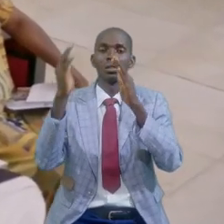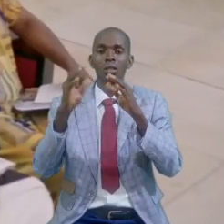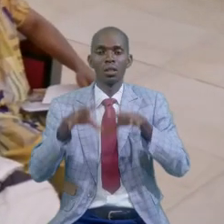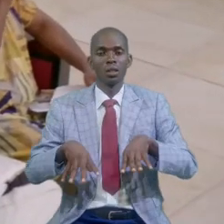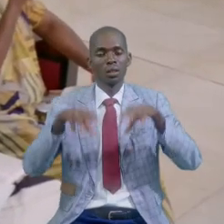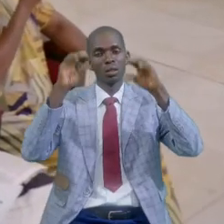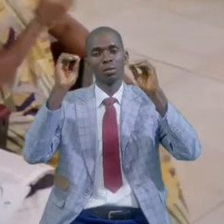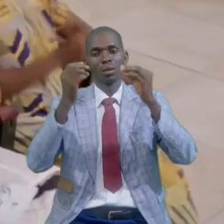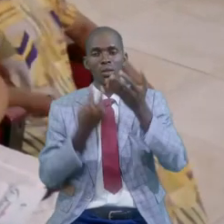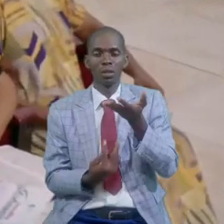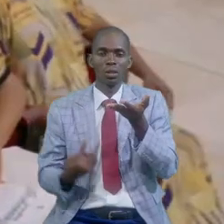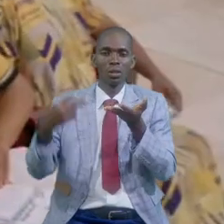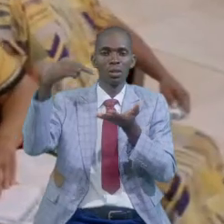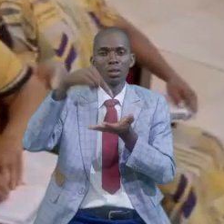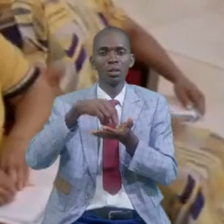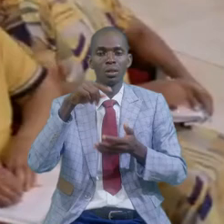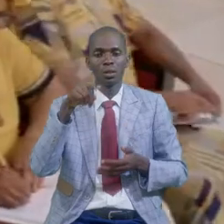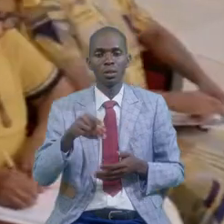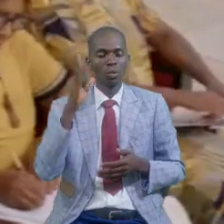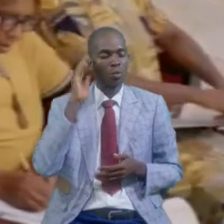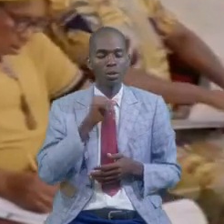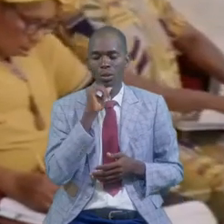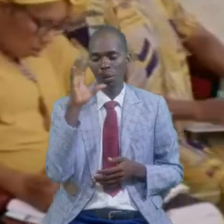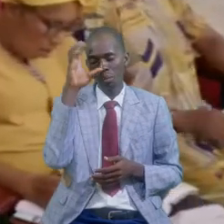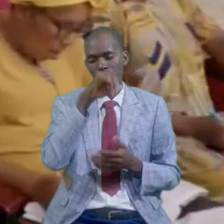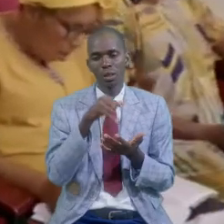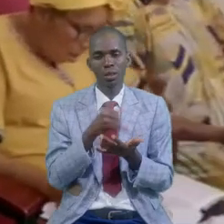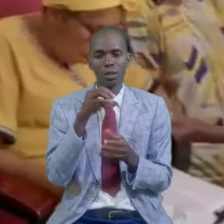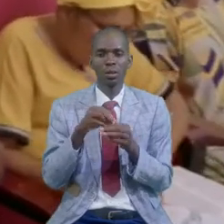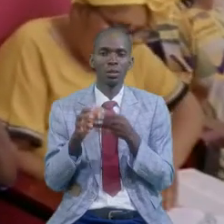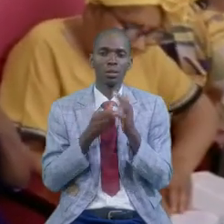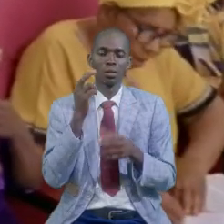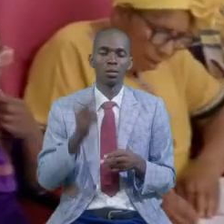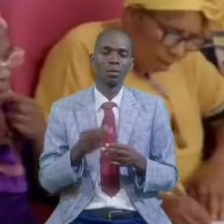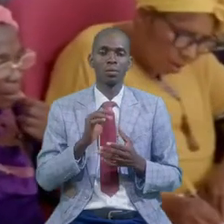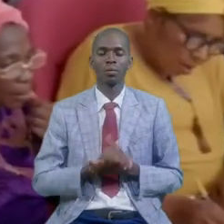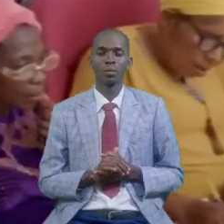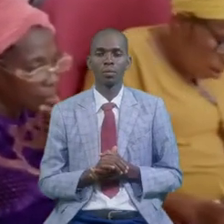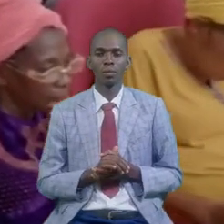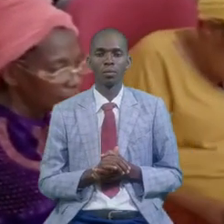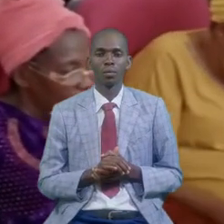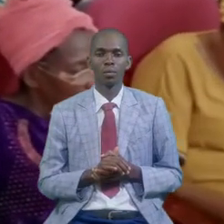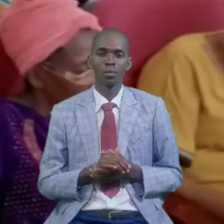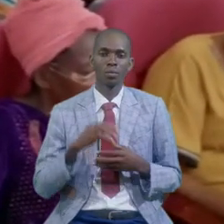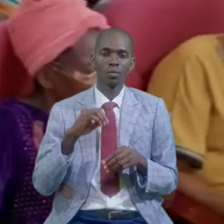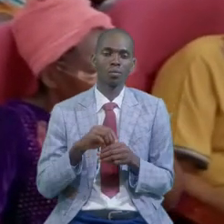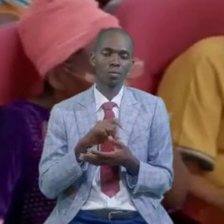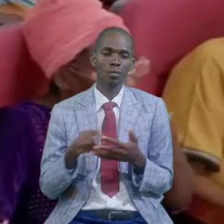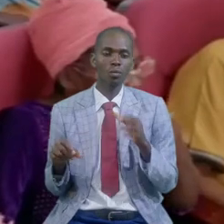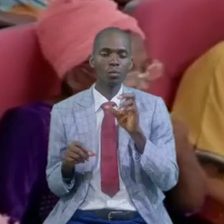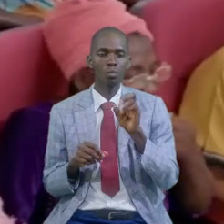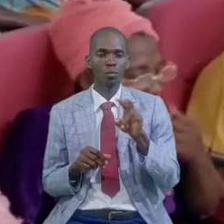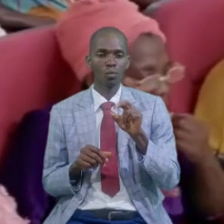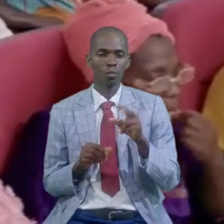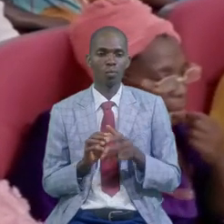Resurrection. You will not miss it in Jesus' name. Verse 12, in verse 12,